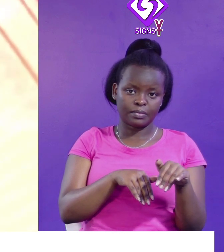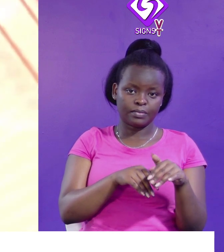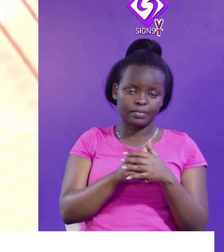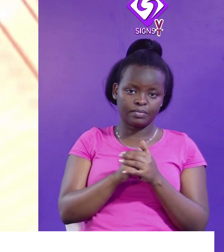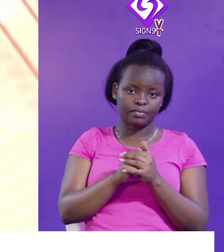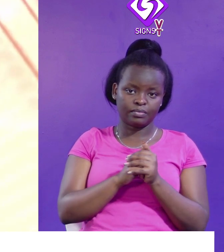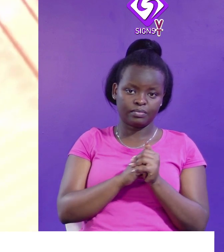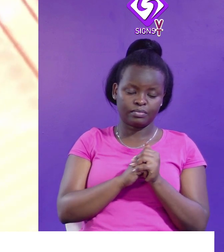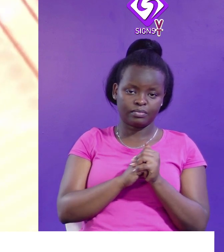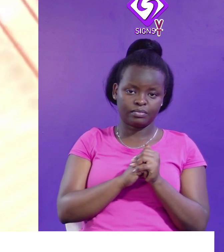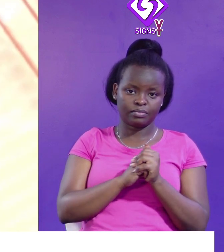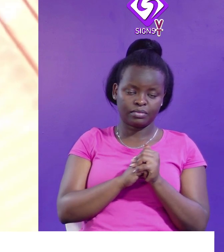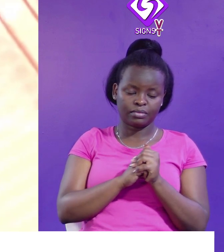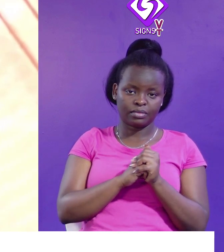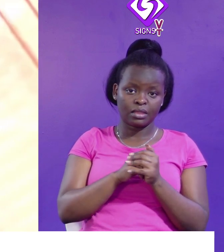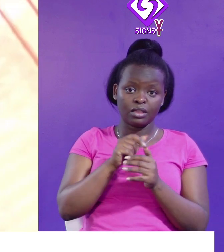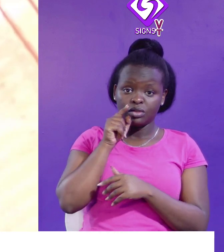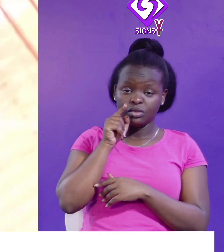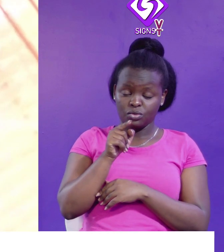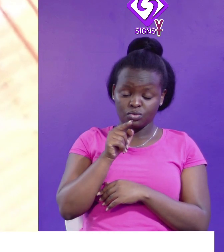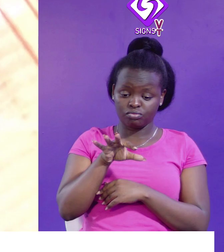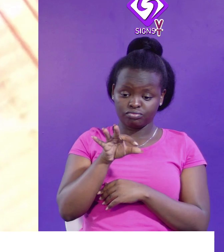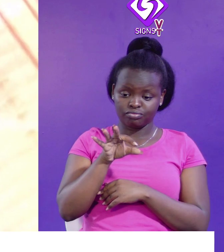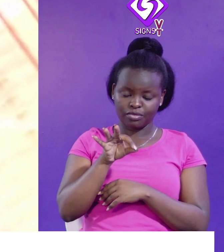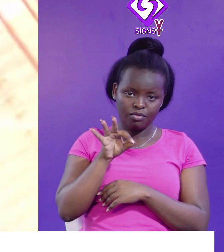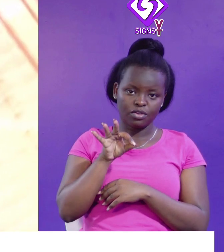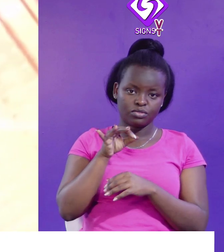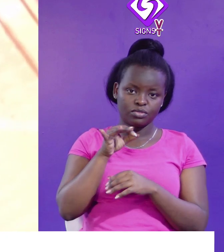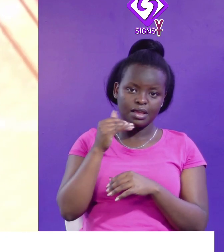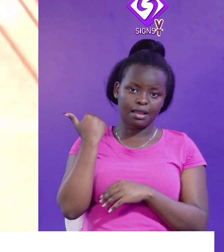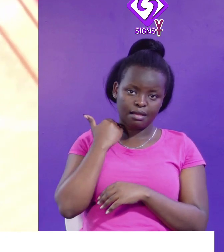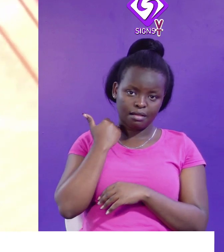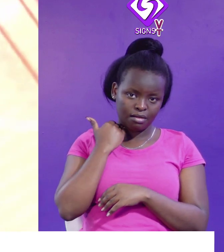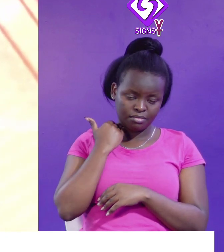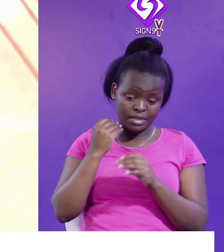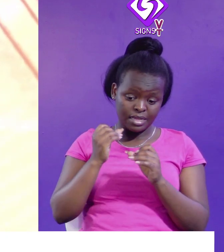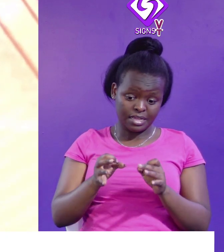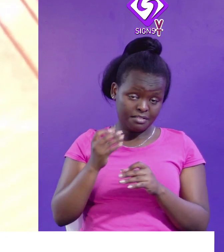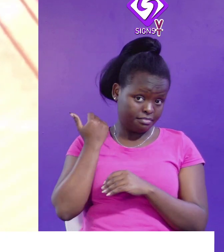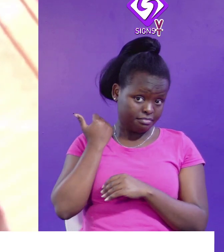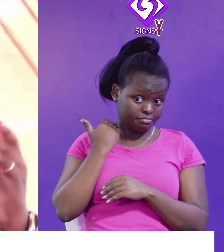Otherwise, you will be in contempt. And if you are in contempt,